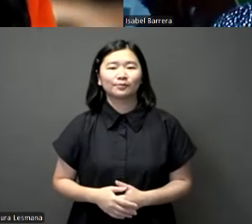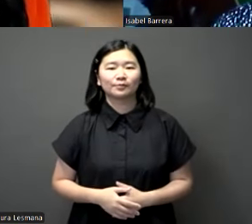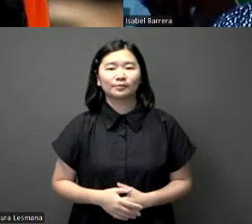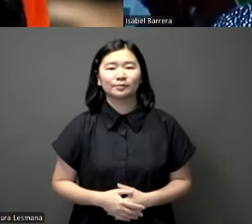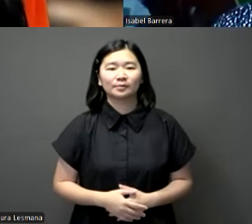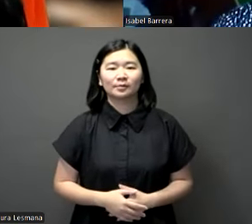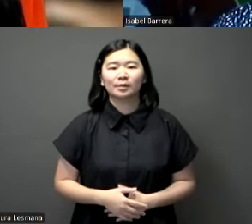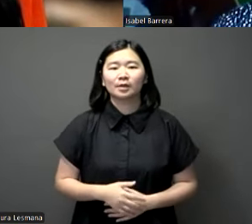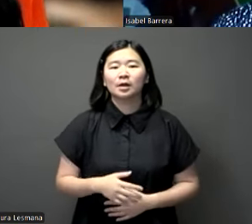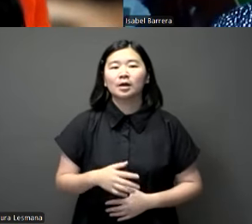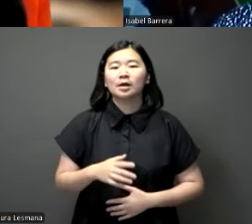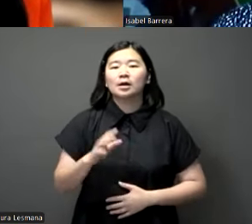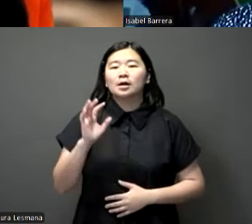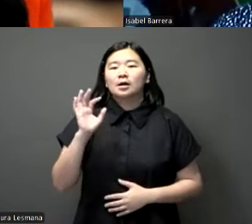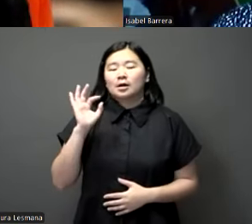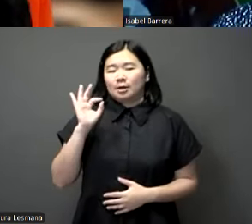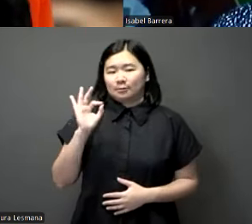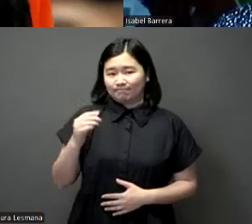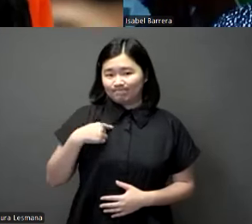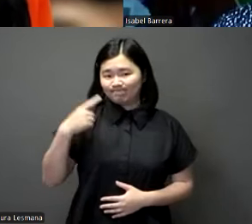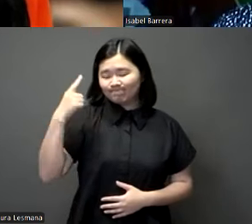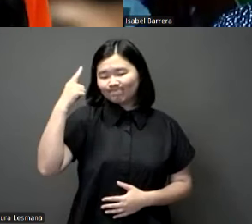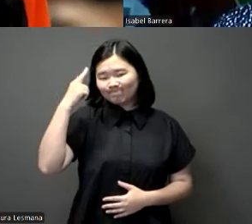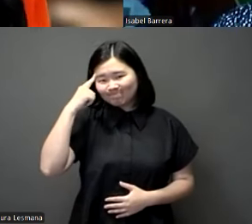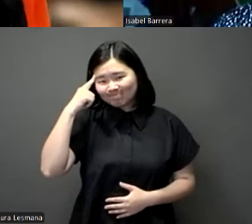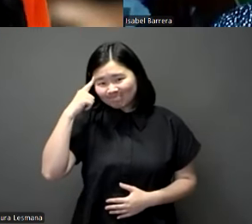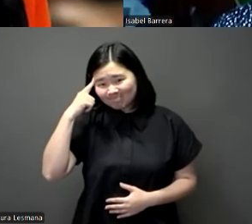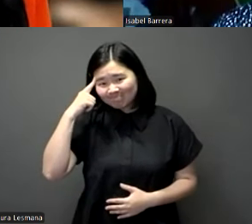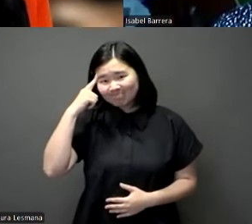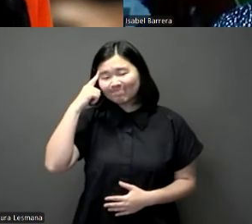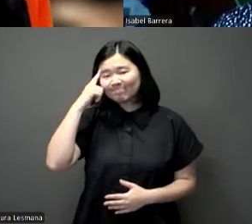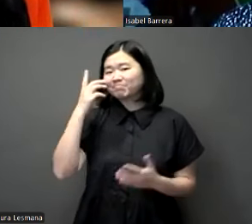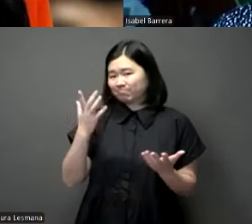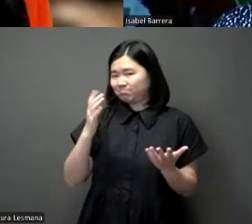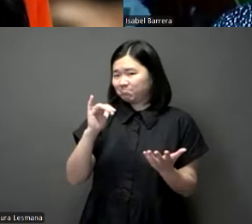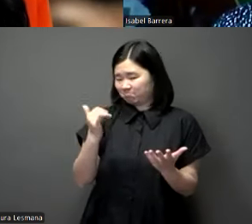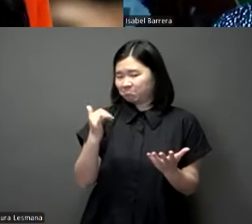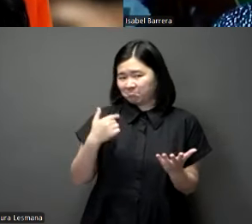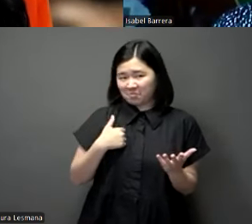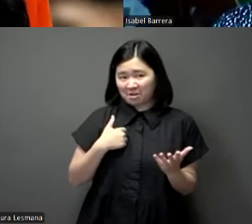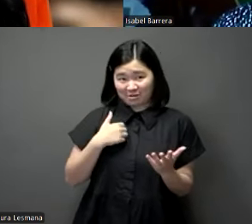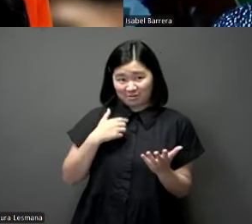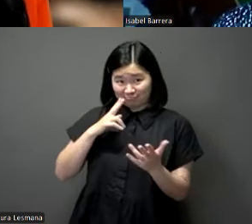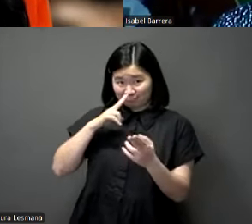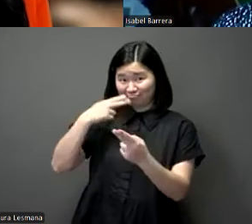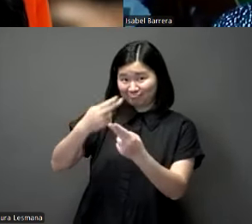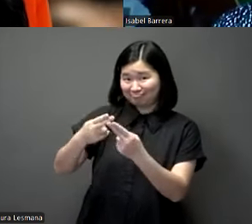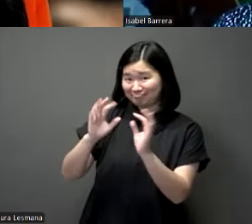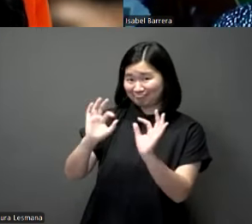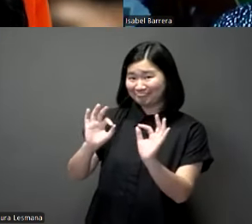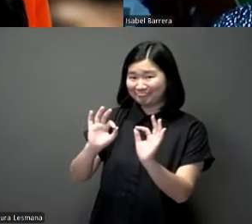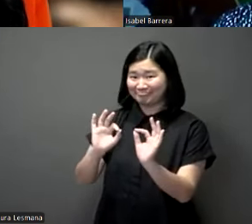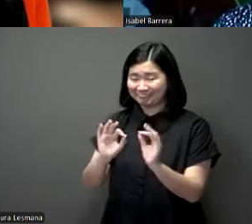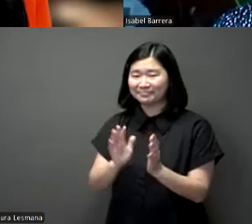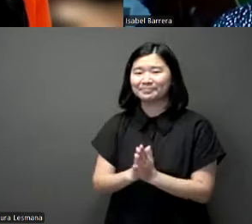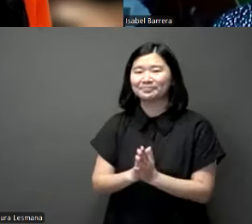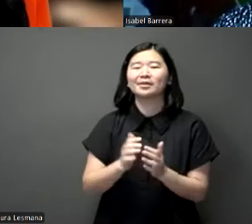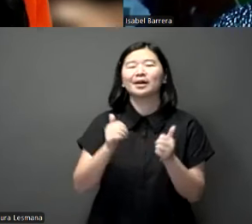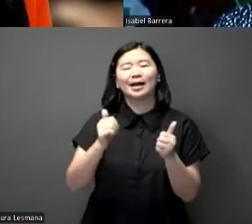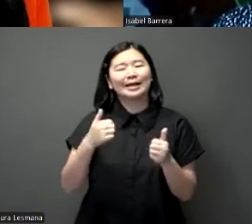or Raul, if you'd like to answer, but I will start by saying that yes, the approaches that we have